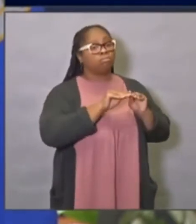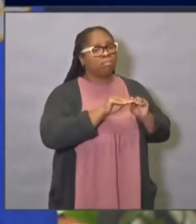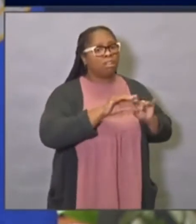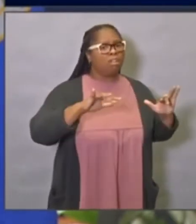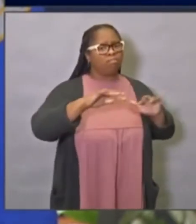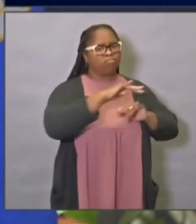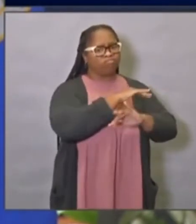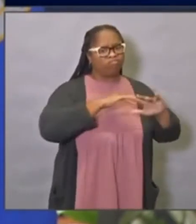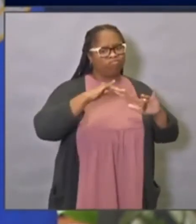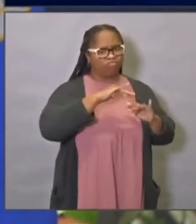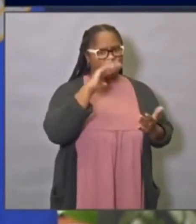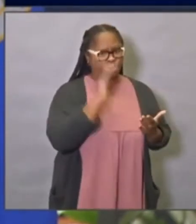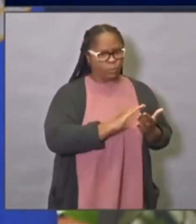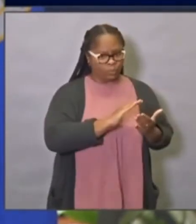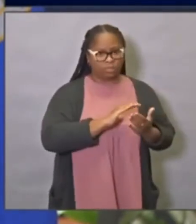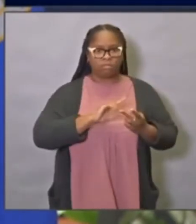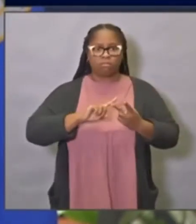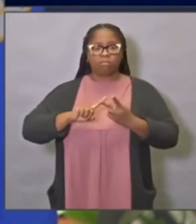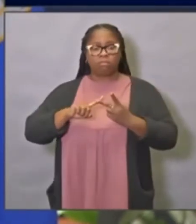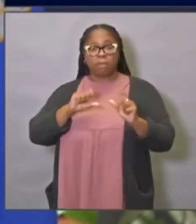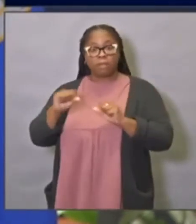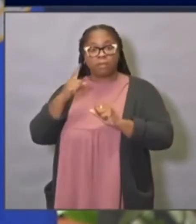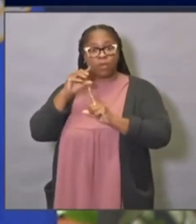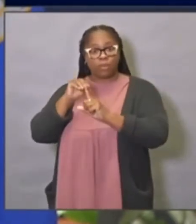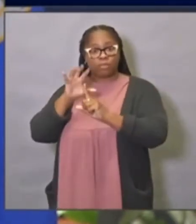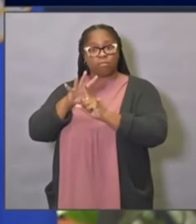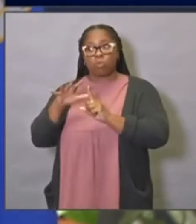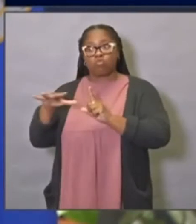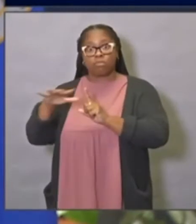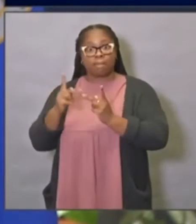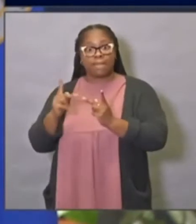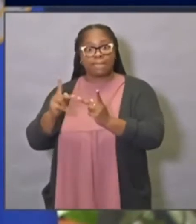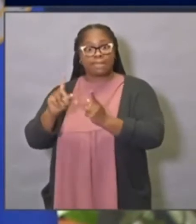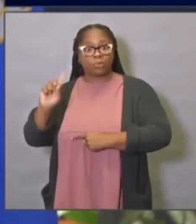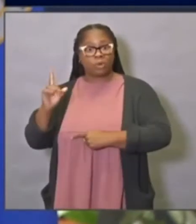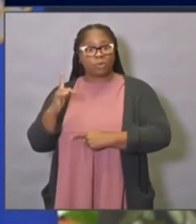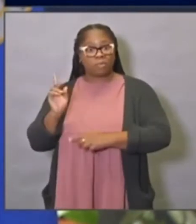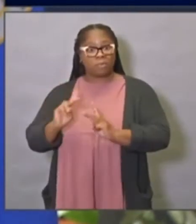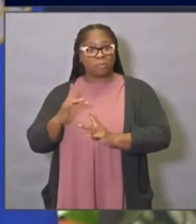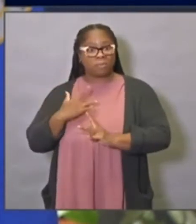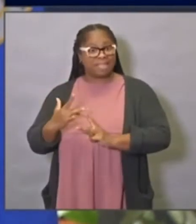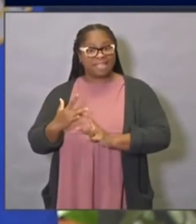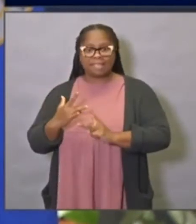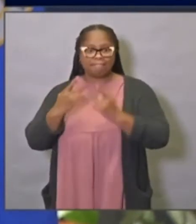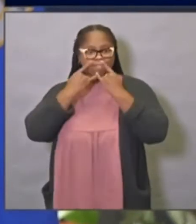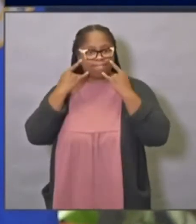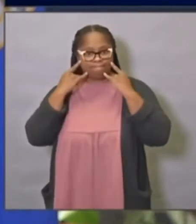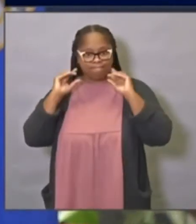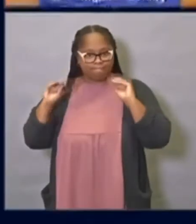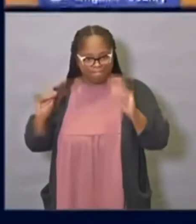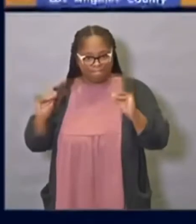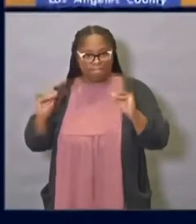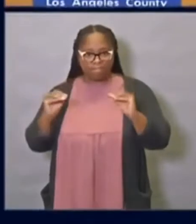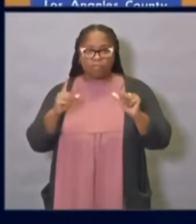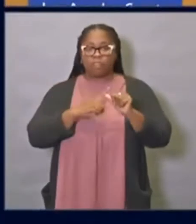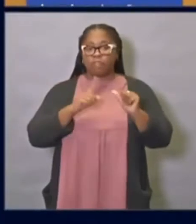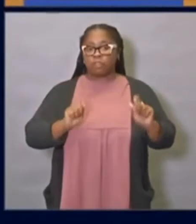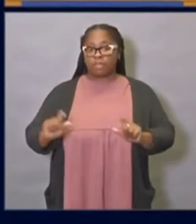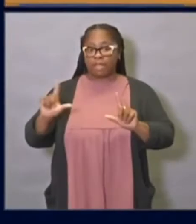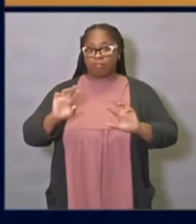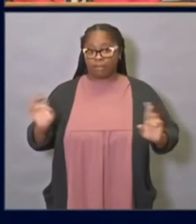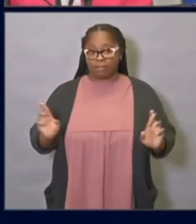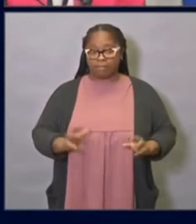and reducing the potential for exposures in settings where people are not always wearing their face coverings. I'll take the first slide,